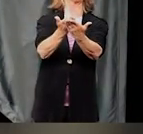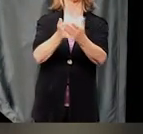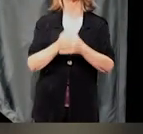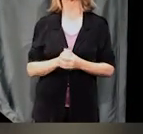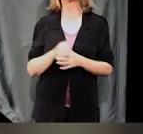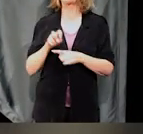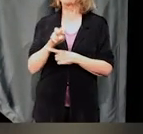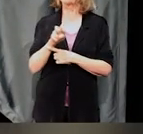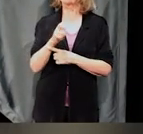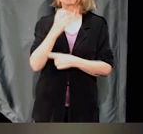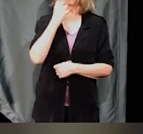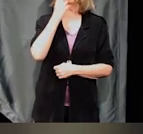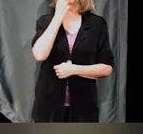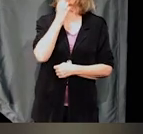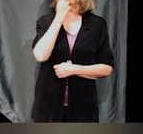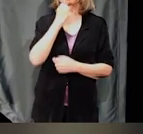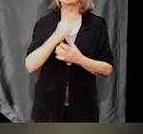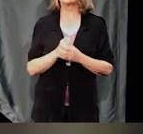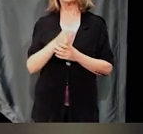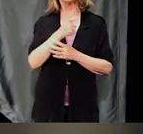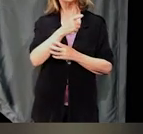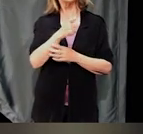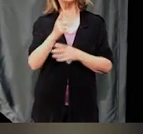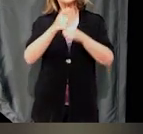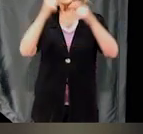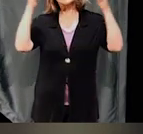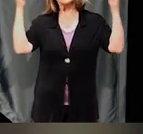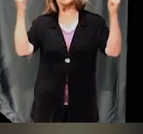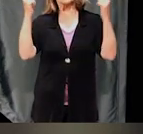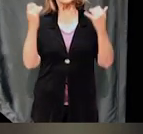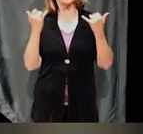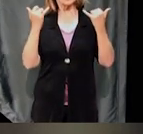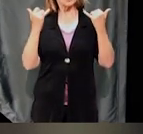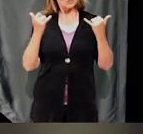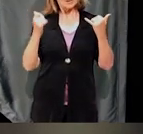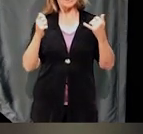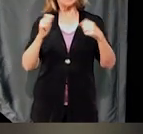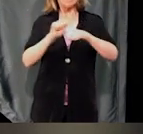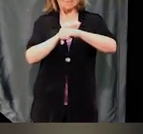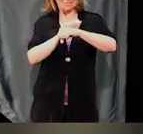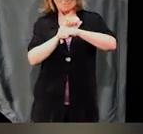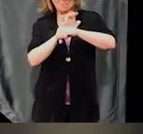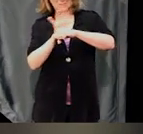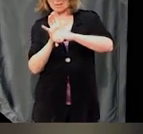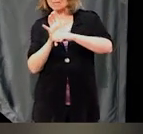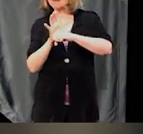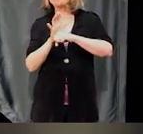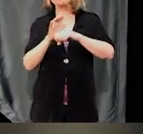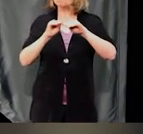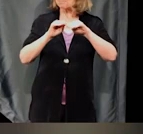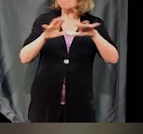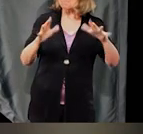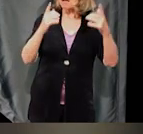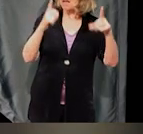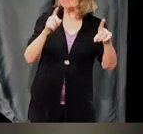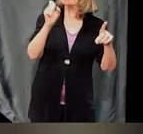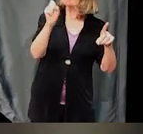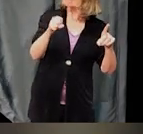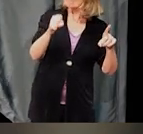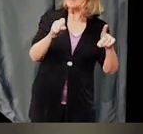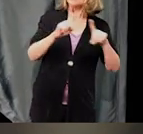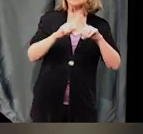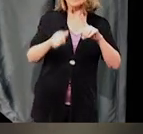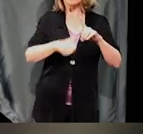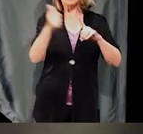not only through the pandemic, but throughout your life, you have embraced the changes that have come before you. They were not always easy, and